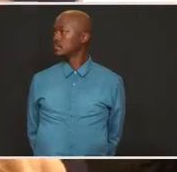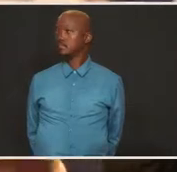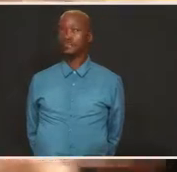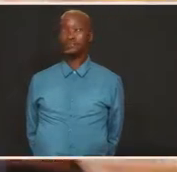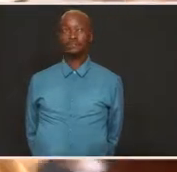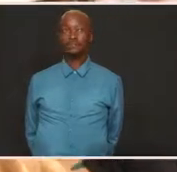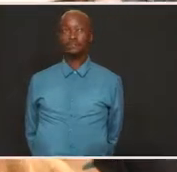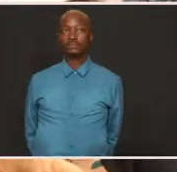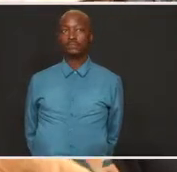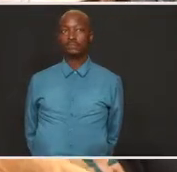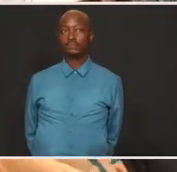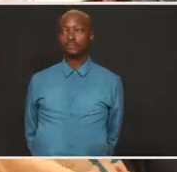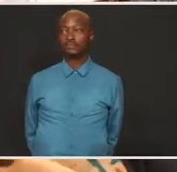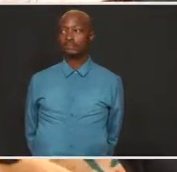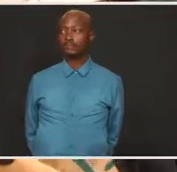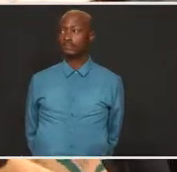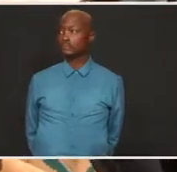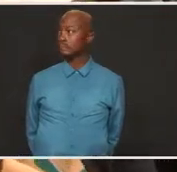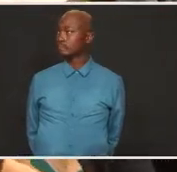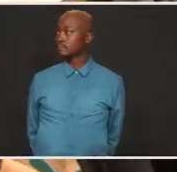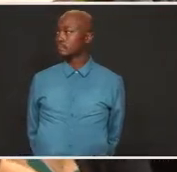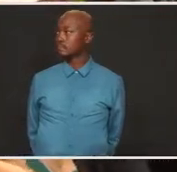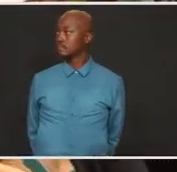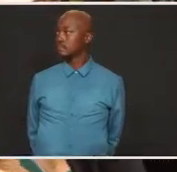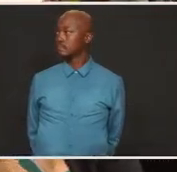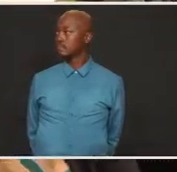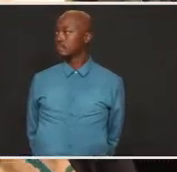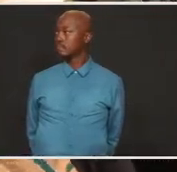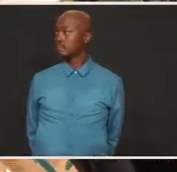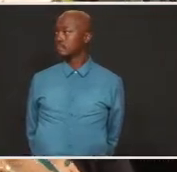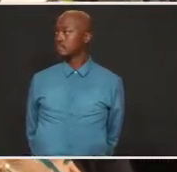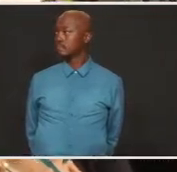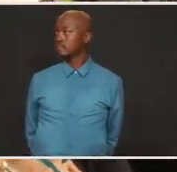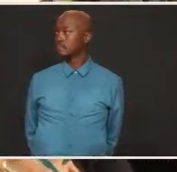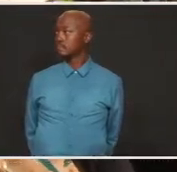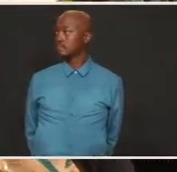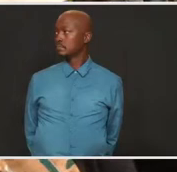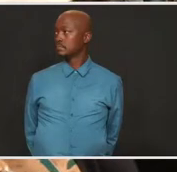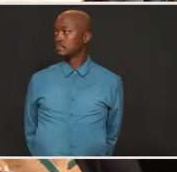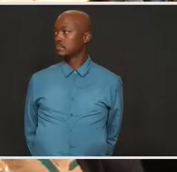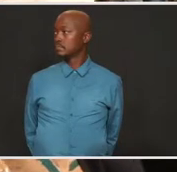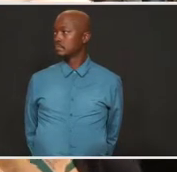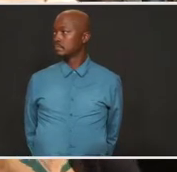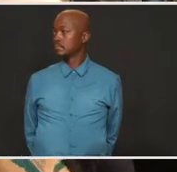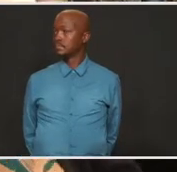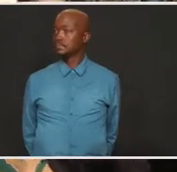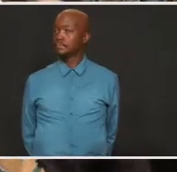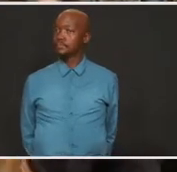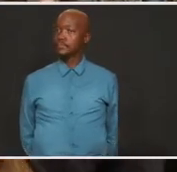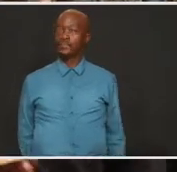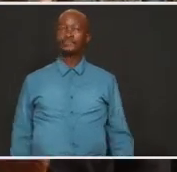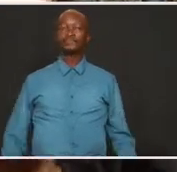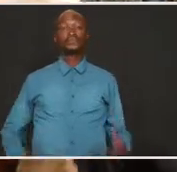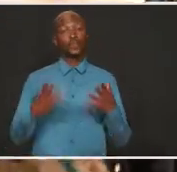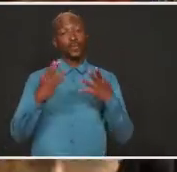we've got rules we've got rules we've got rules